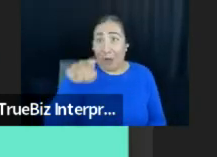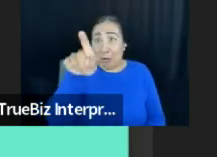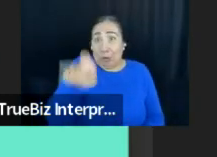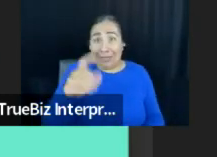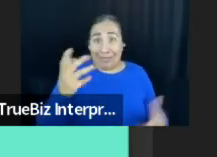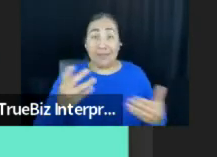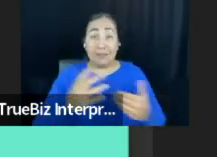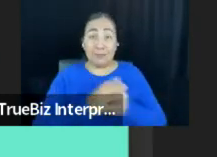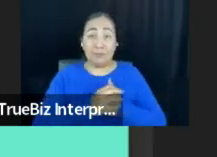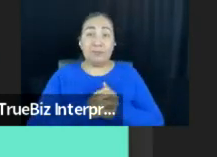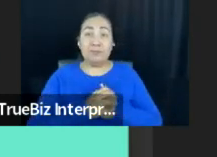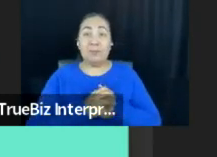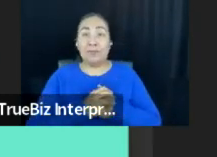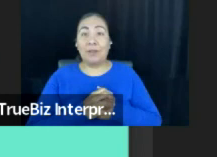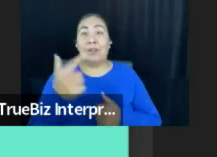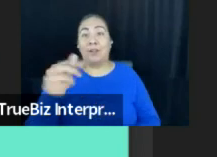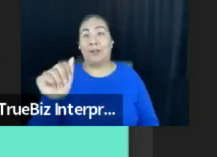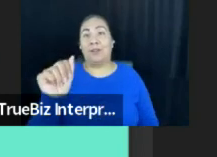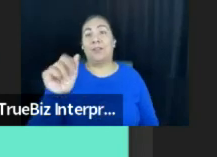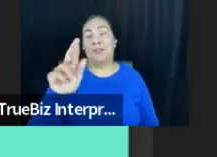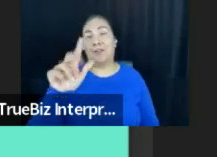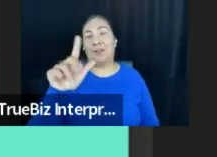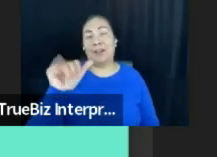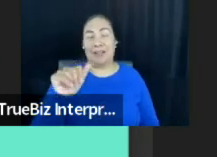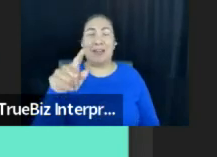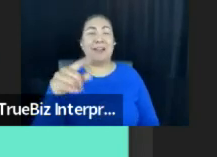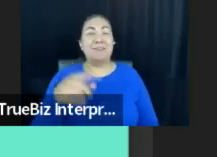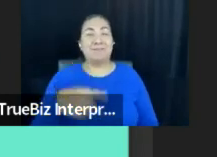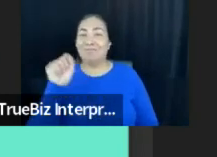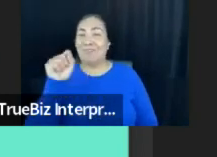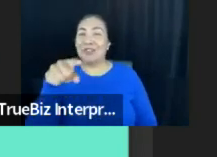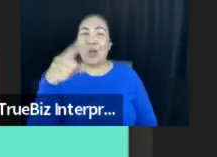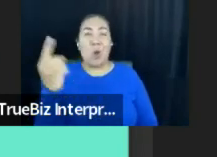Always, Garlia is always scoping out parents. She's very good at it.